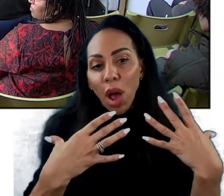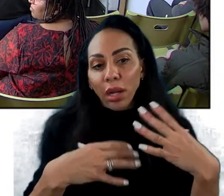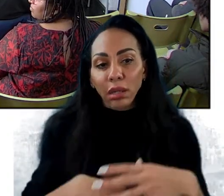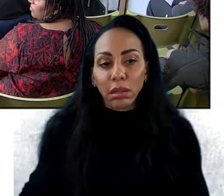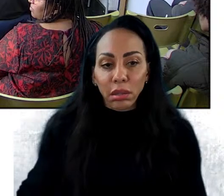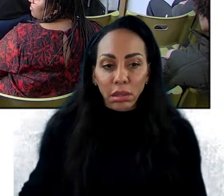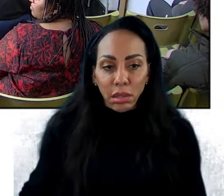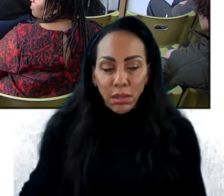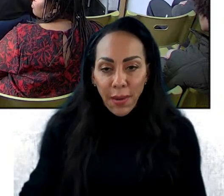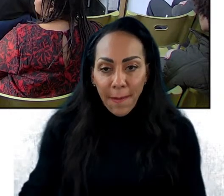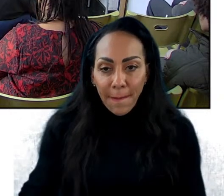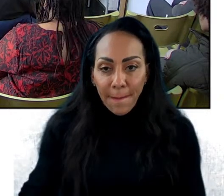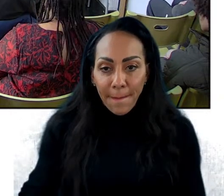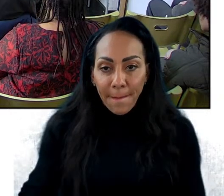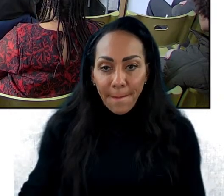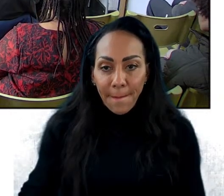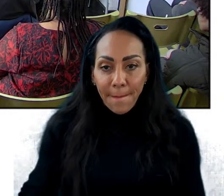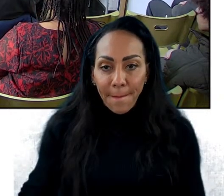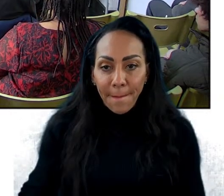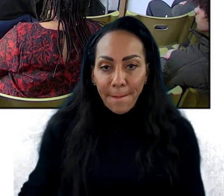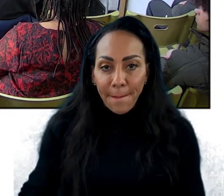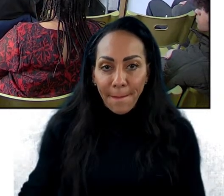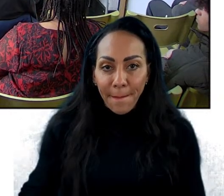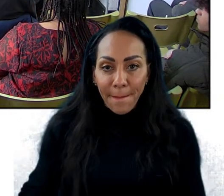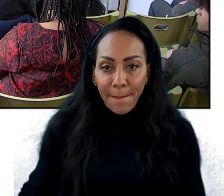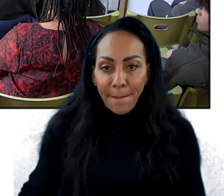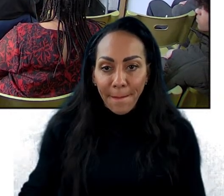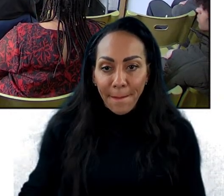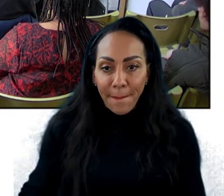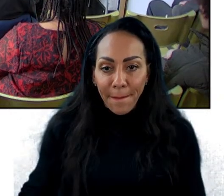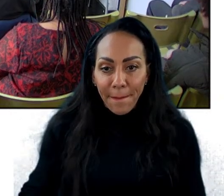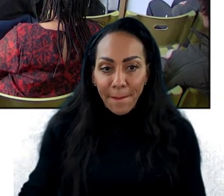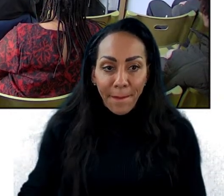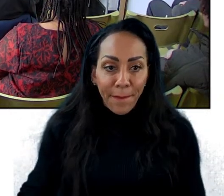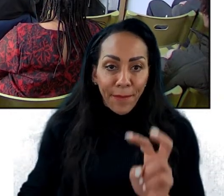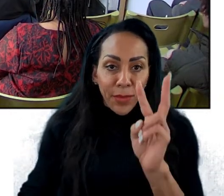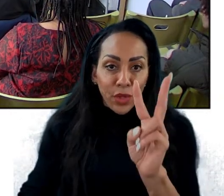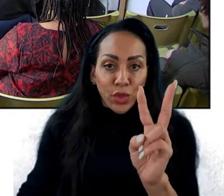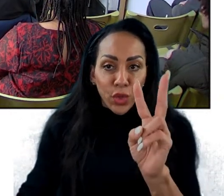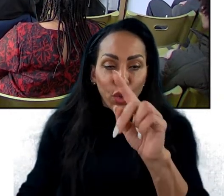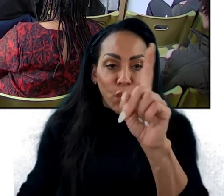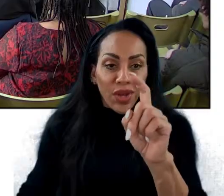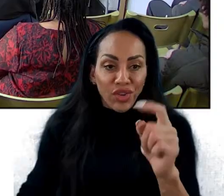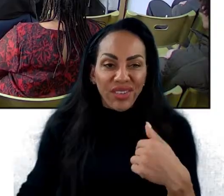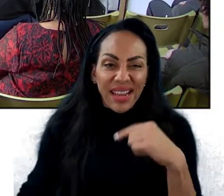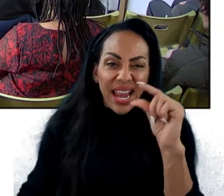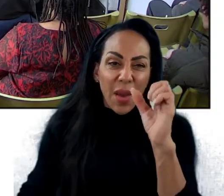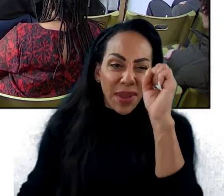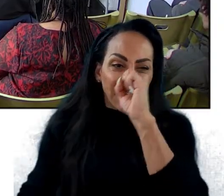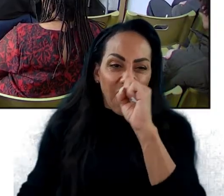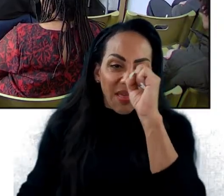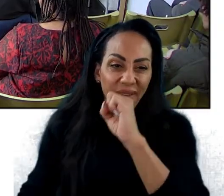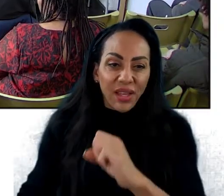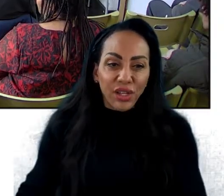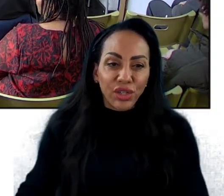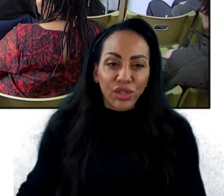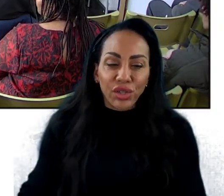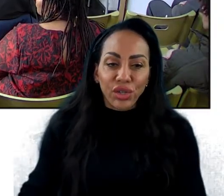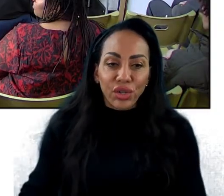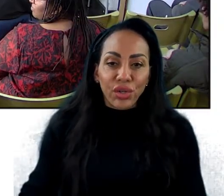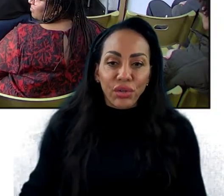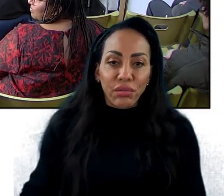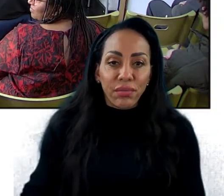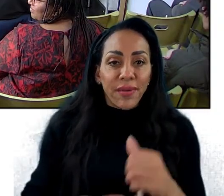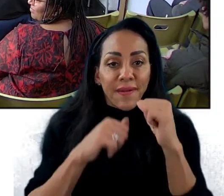Hi, Pete and Ann. I've got two questions, which is quite selfish. First one is, which is your favourite